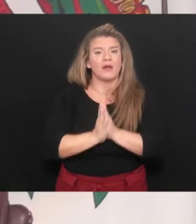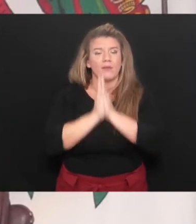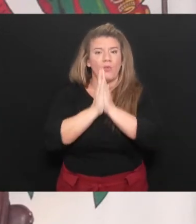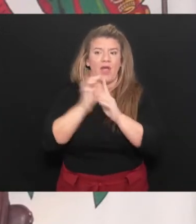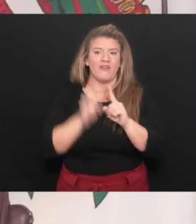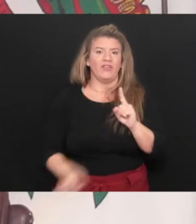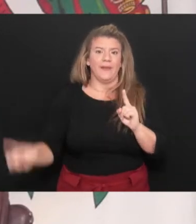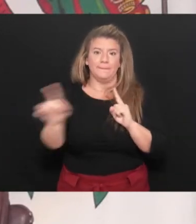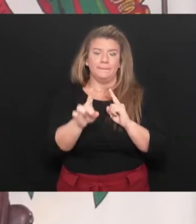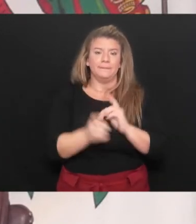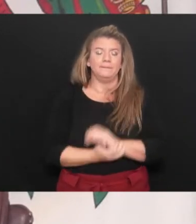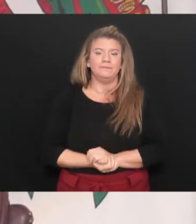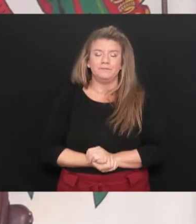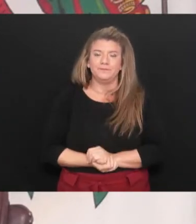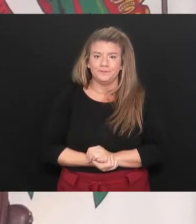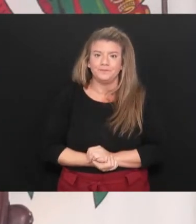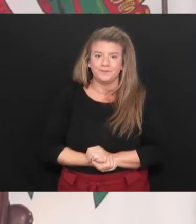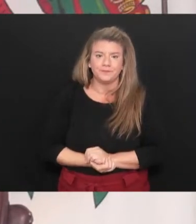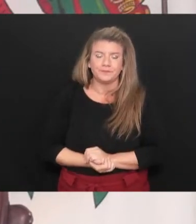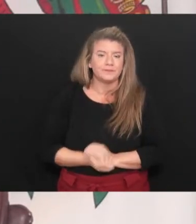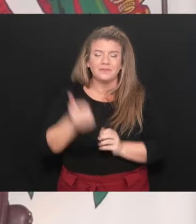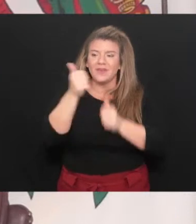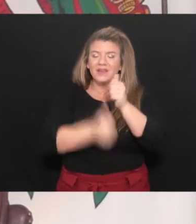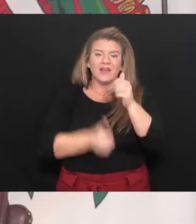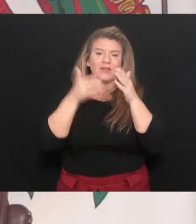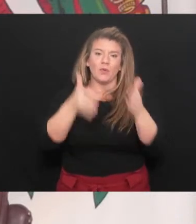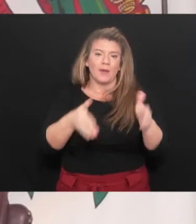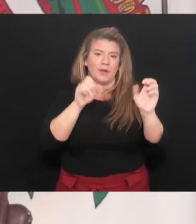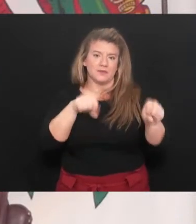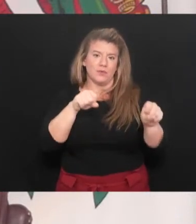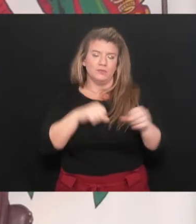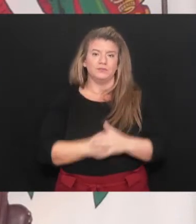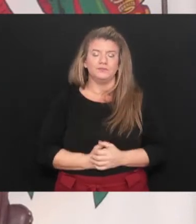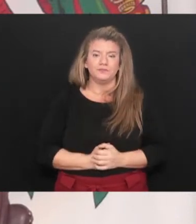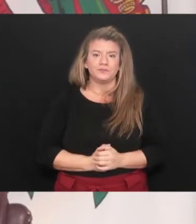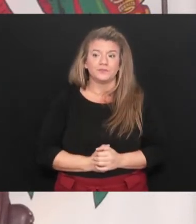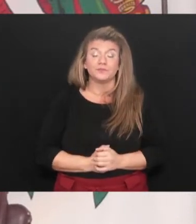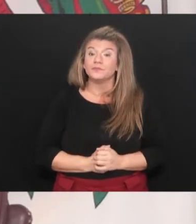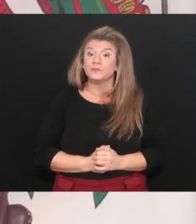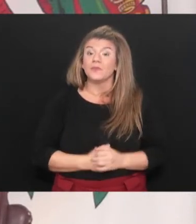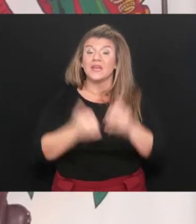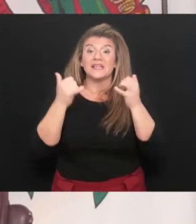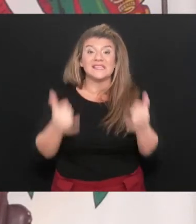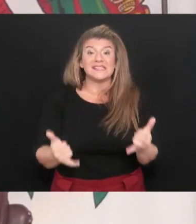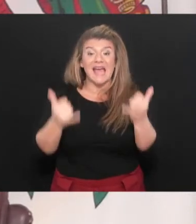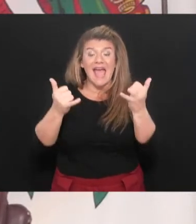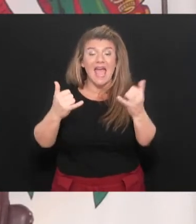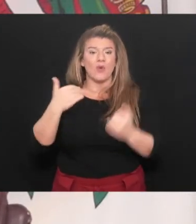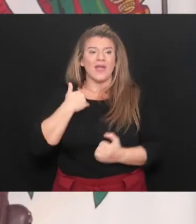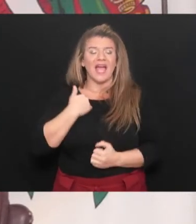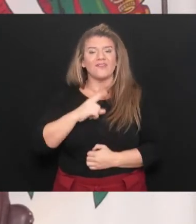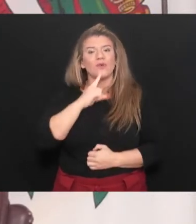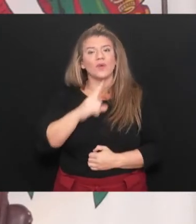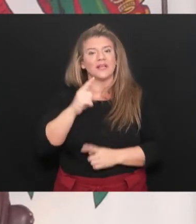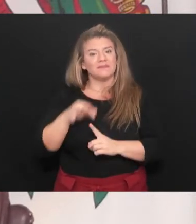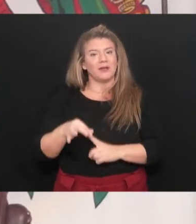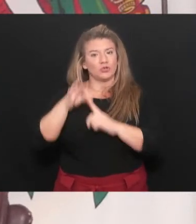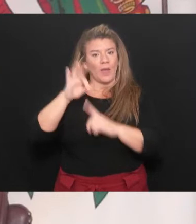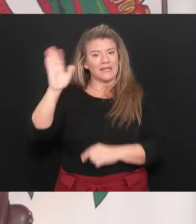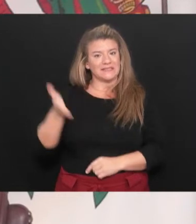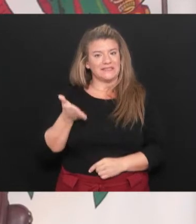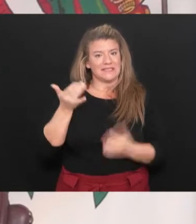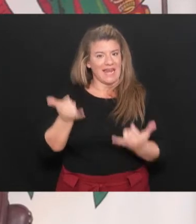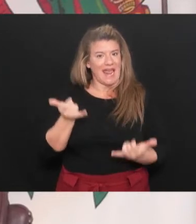every way possible. Now today we have some really special guests with